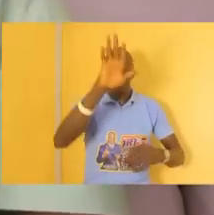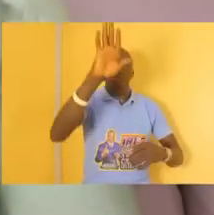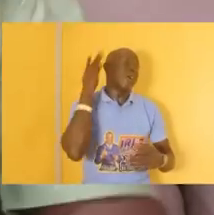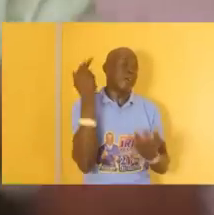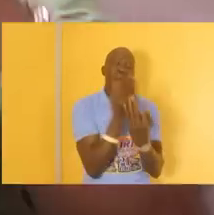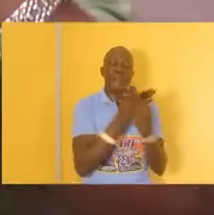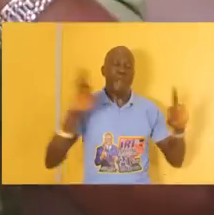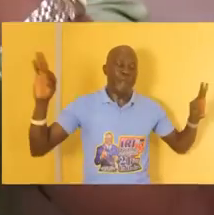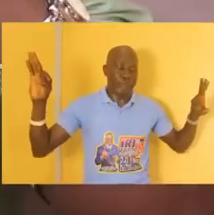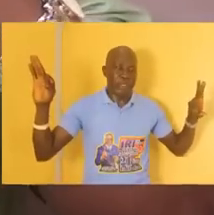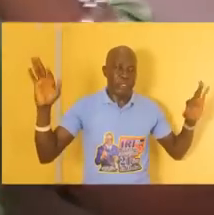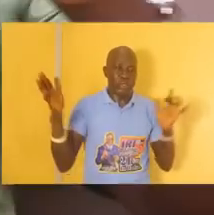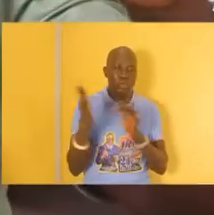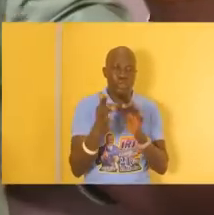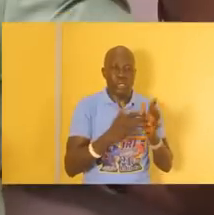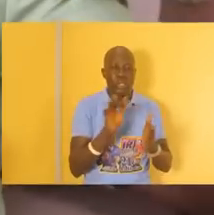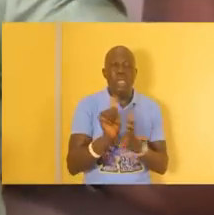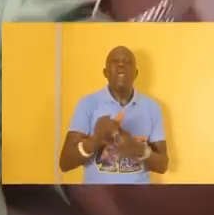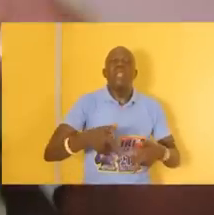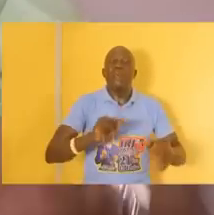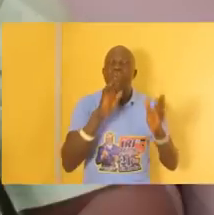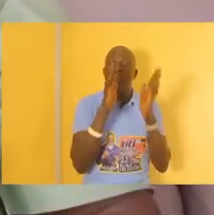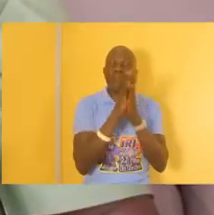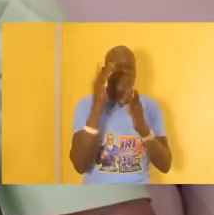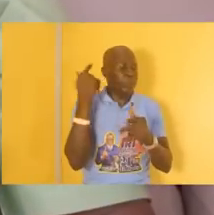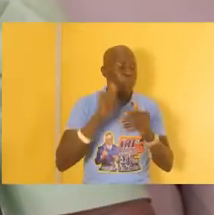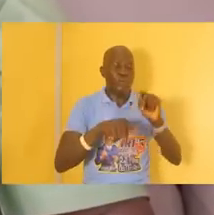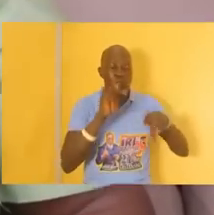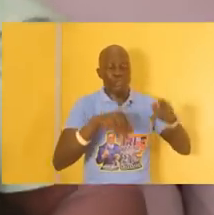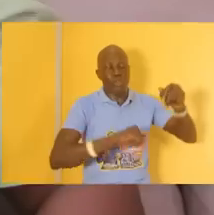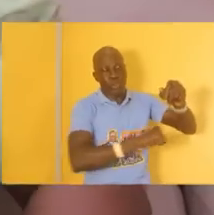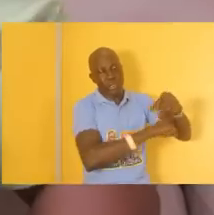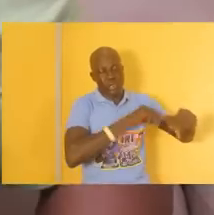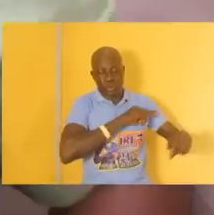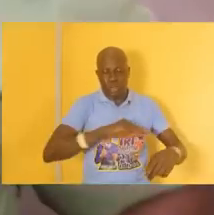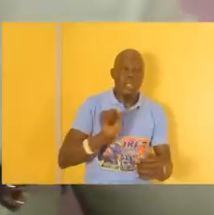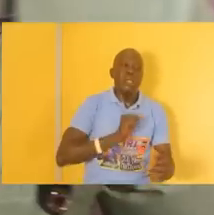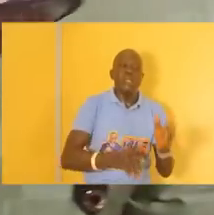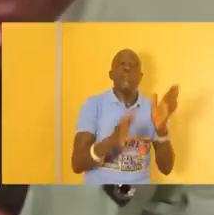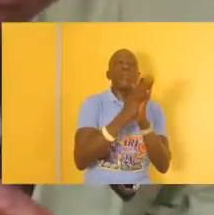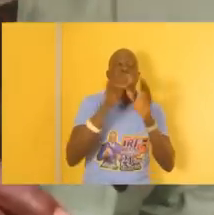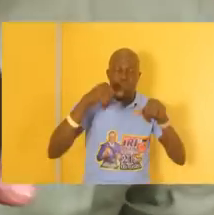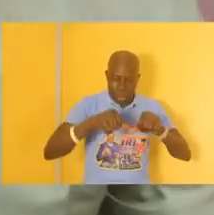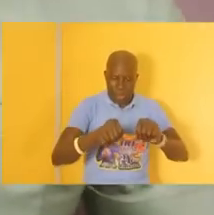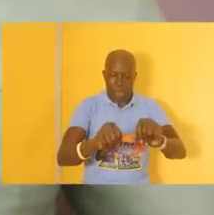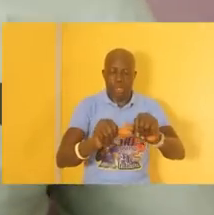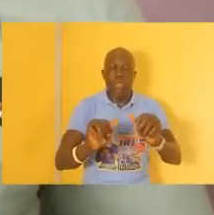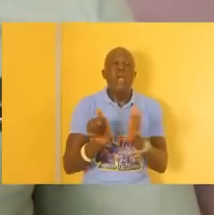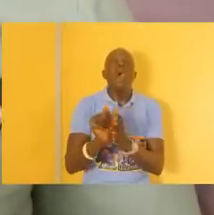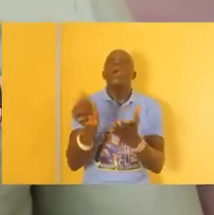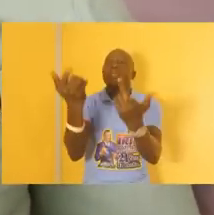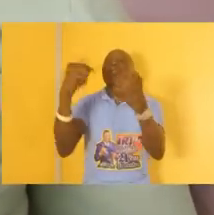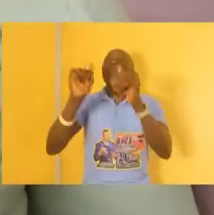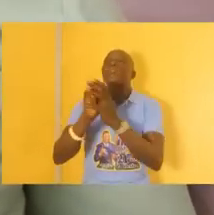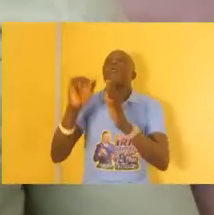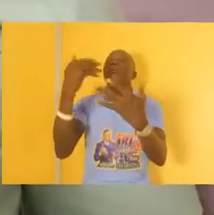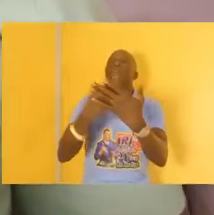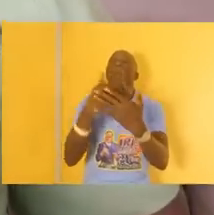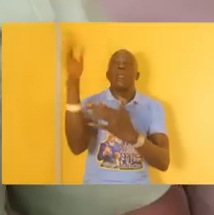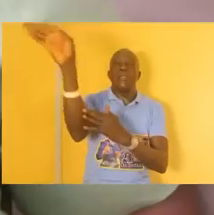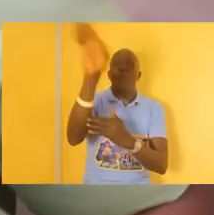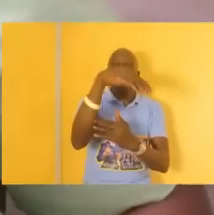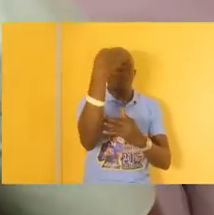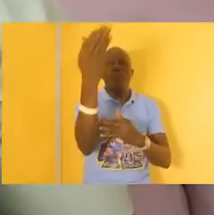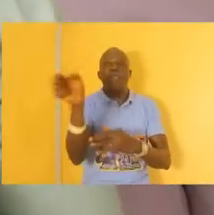Oh my goodness. Amen. Tonight is the assignment of sword. Tori eyin ti ota to koro nda wa